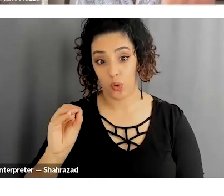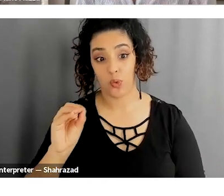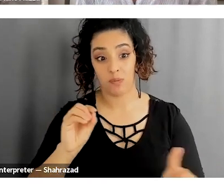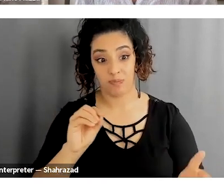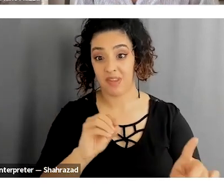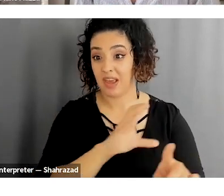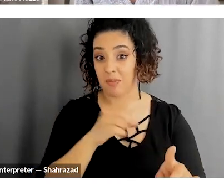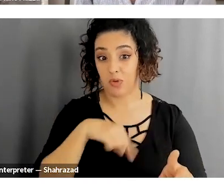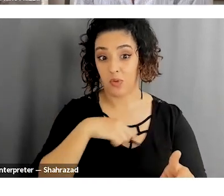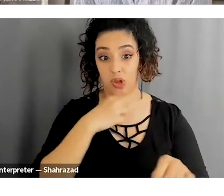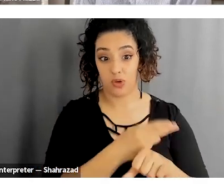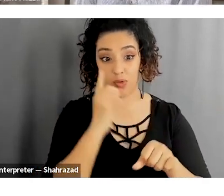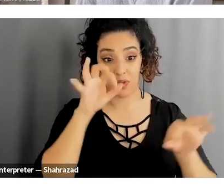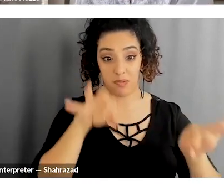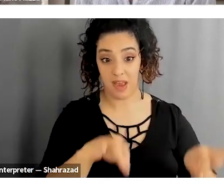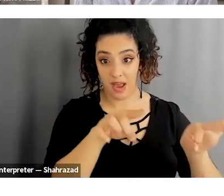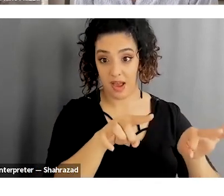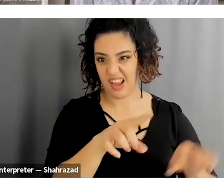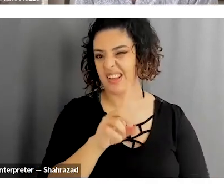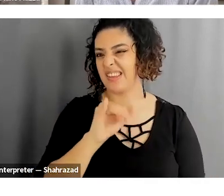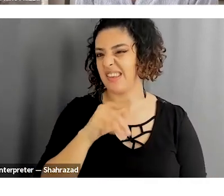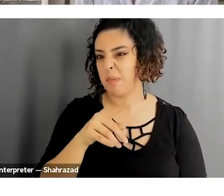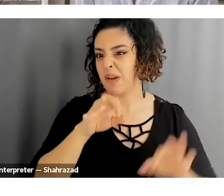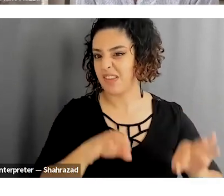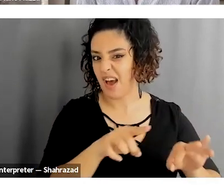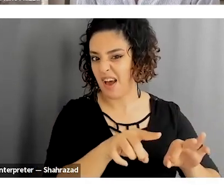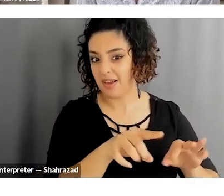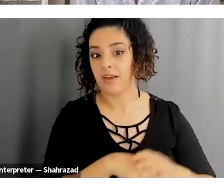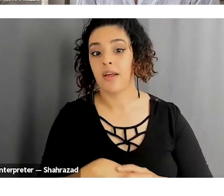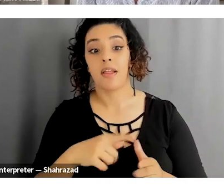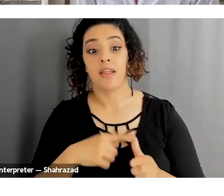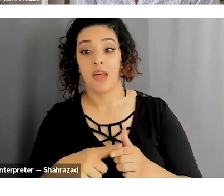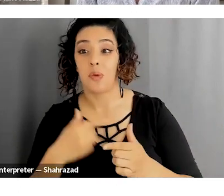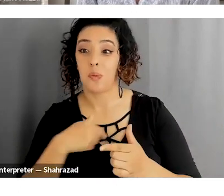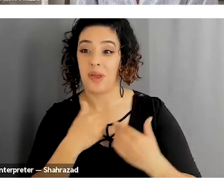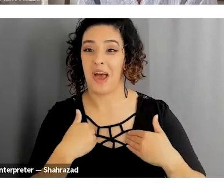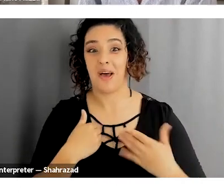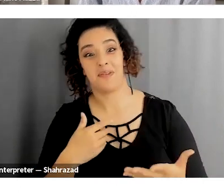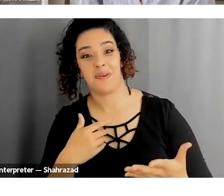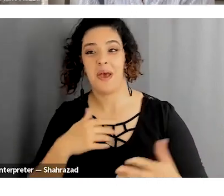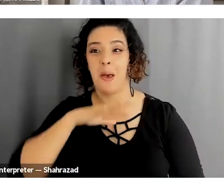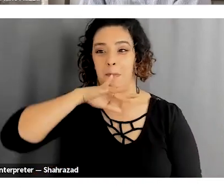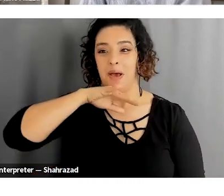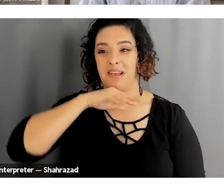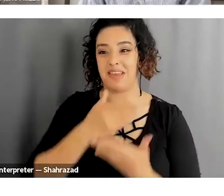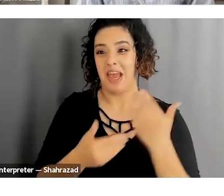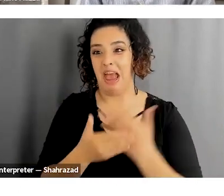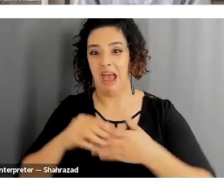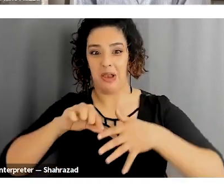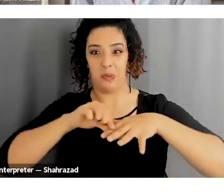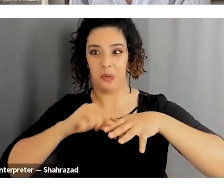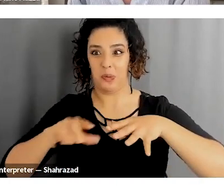ombre or dip dye. And here is messy stained hand fingers that I had taken by the photographer